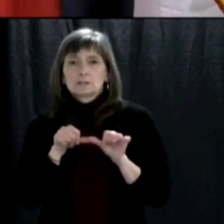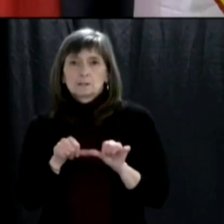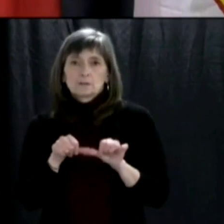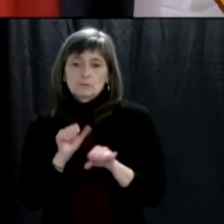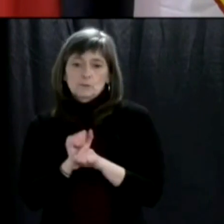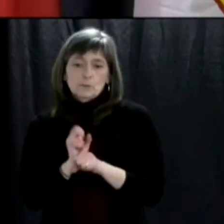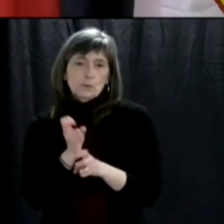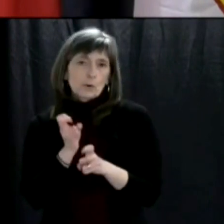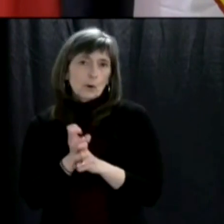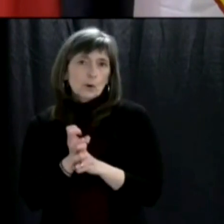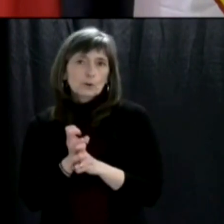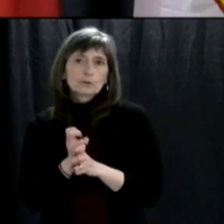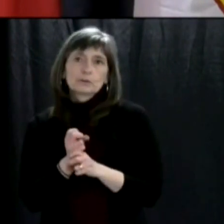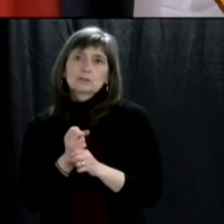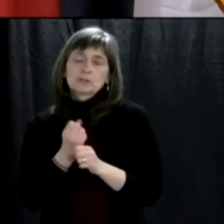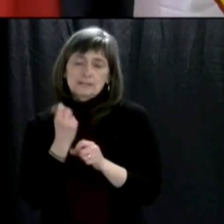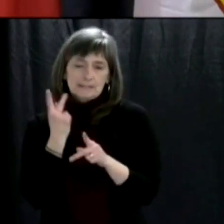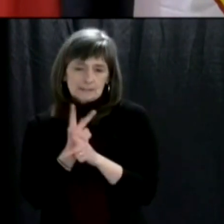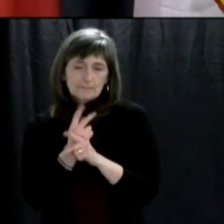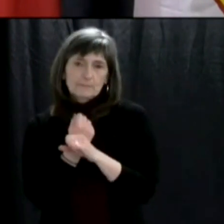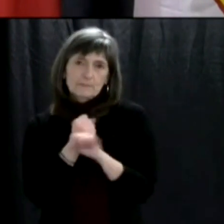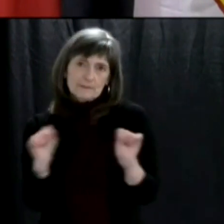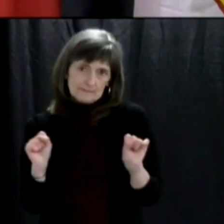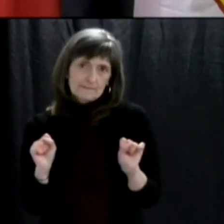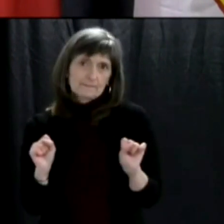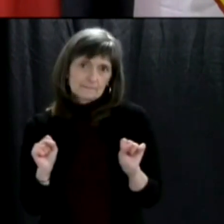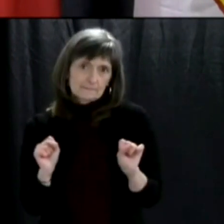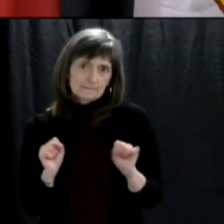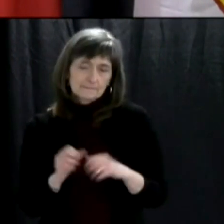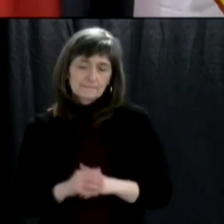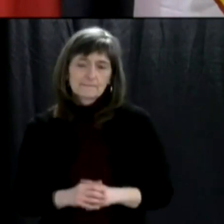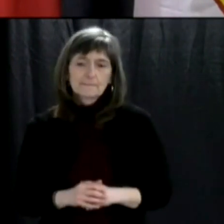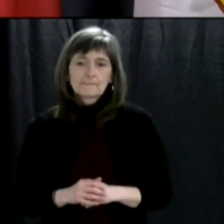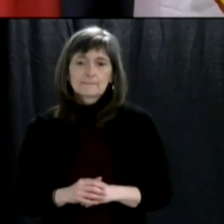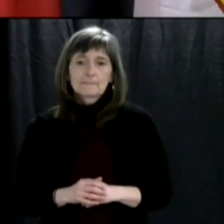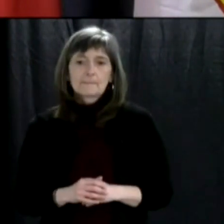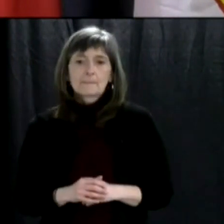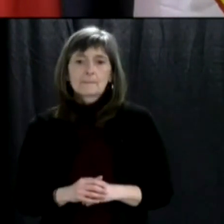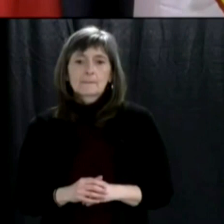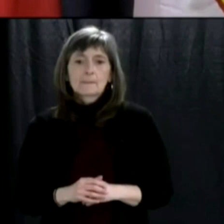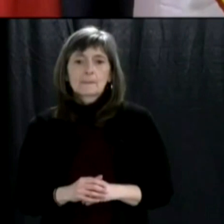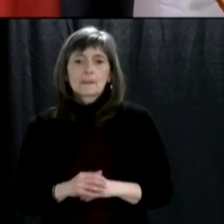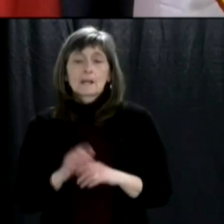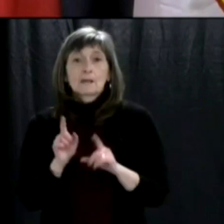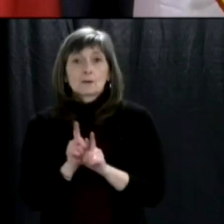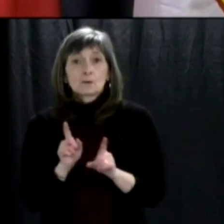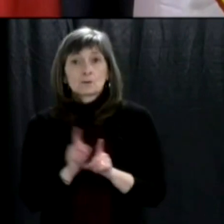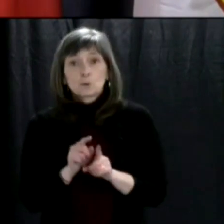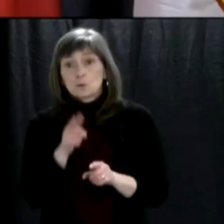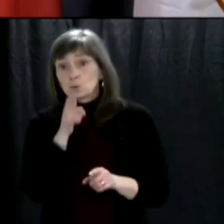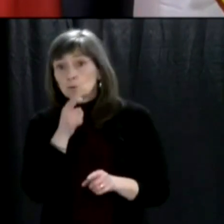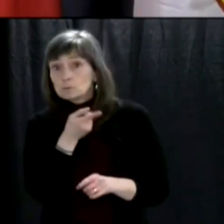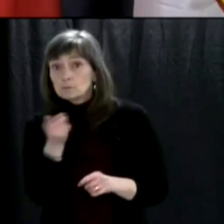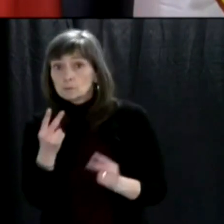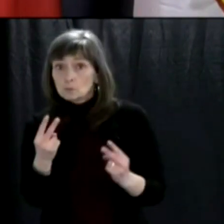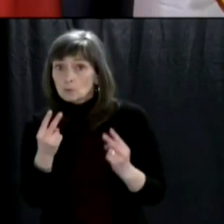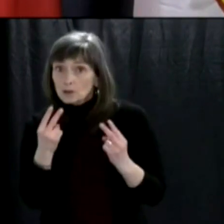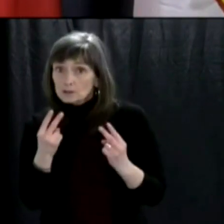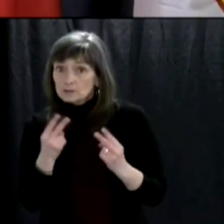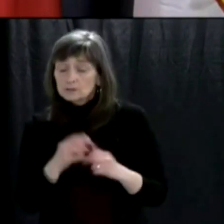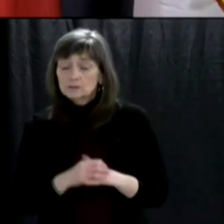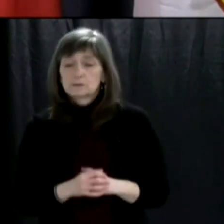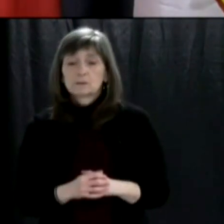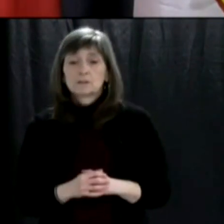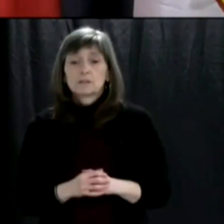we can to keep you safe during this difficult time. I want to remind everyone that's listening and watching today, we